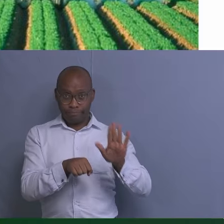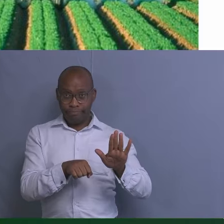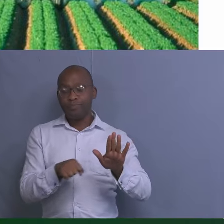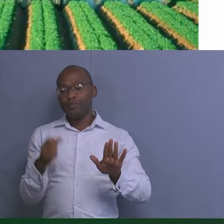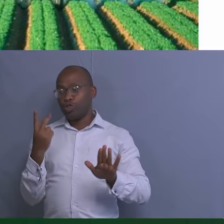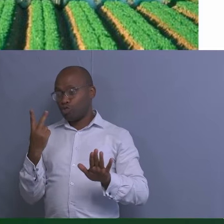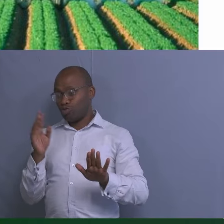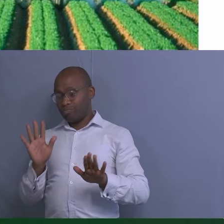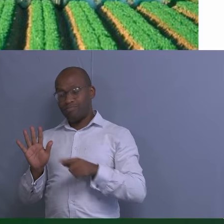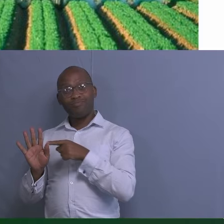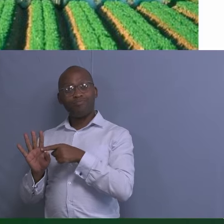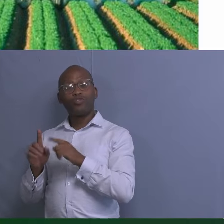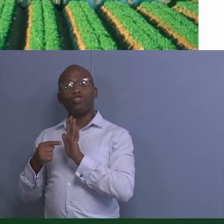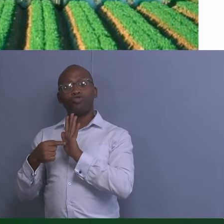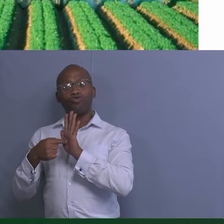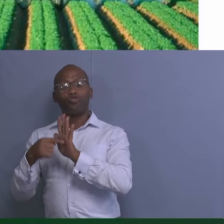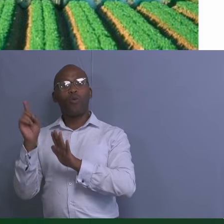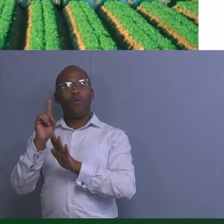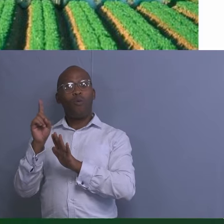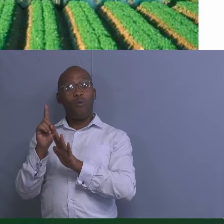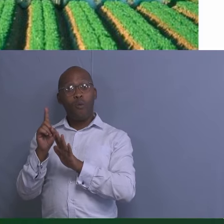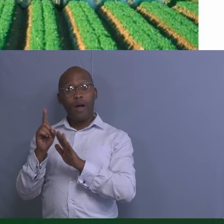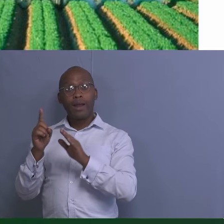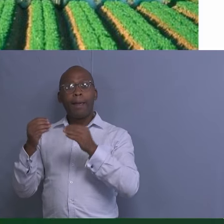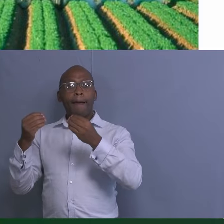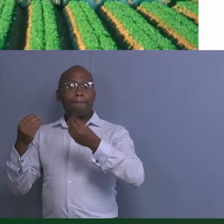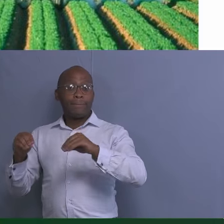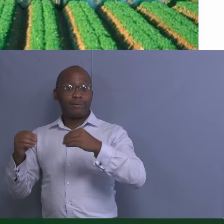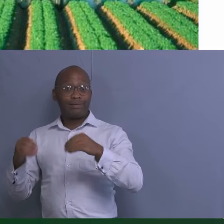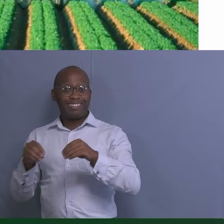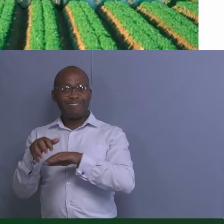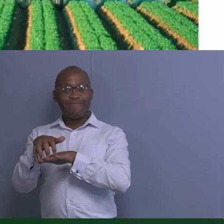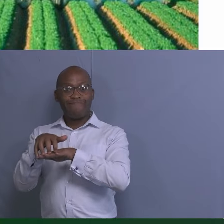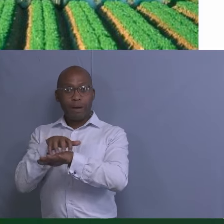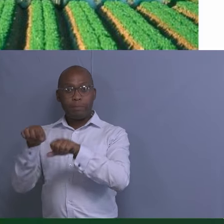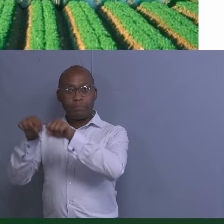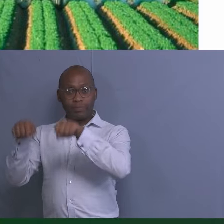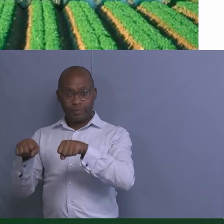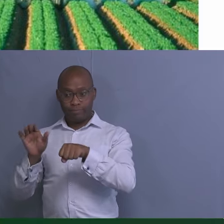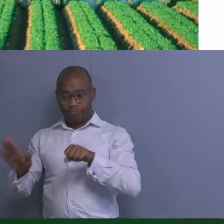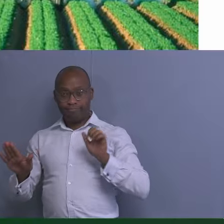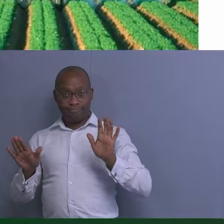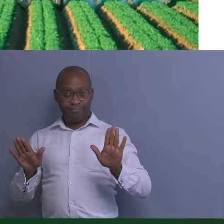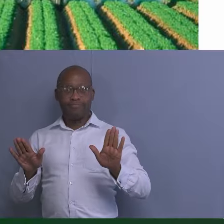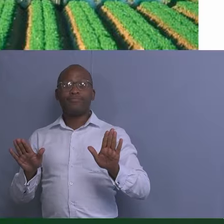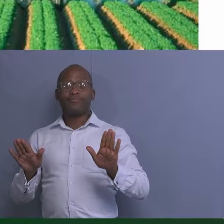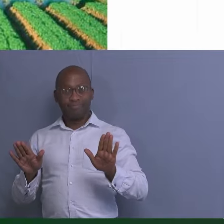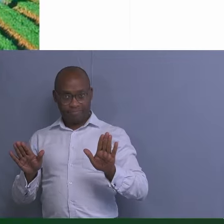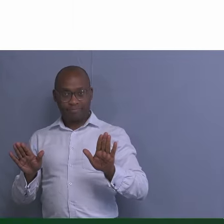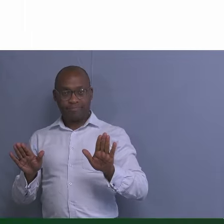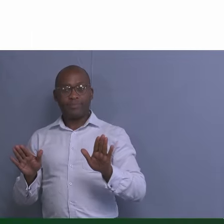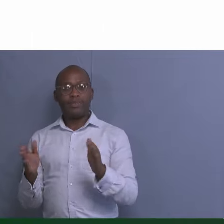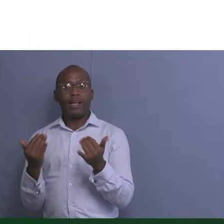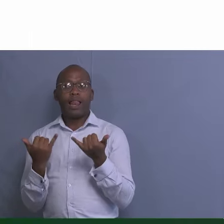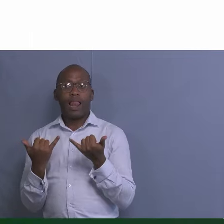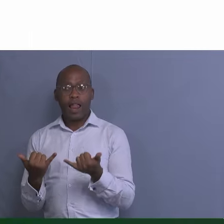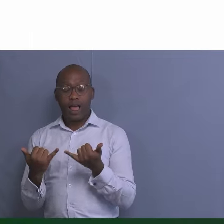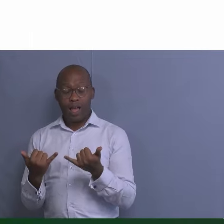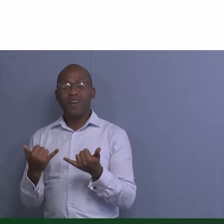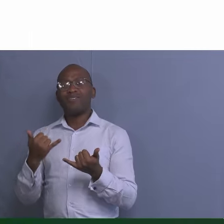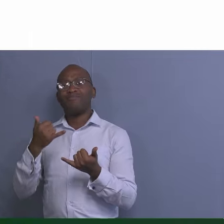showing us the commercial farming system. Now, we shall